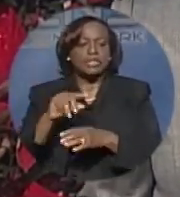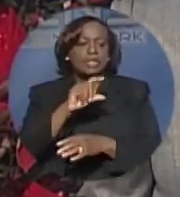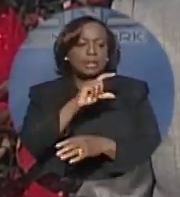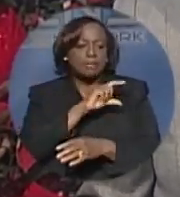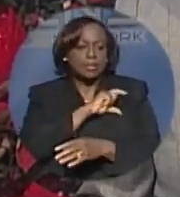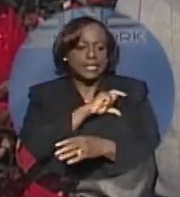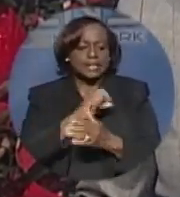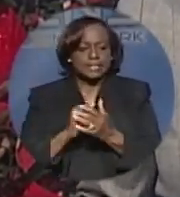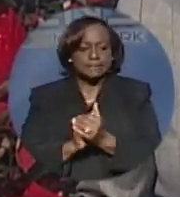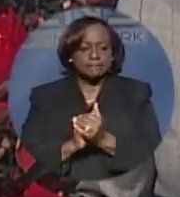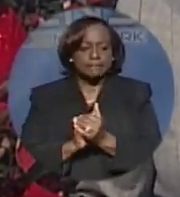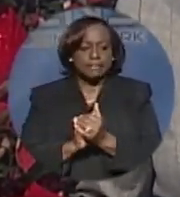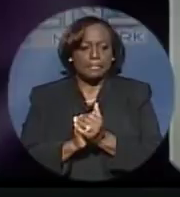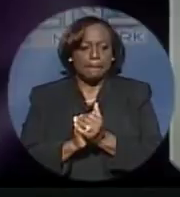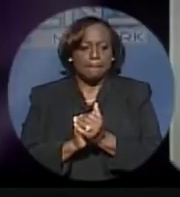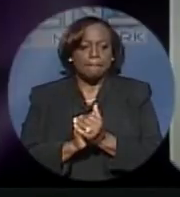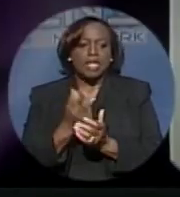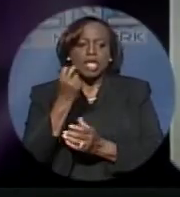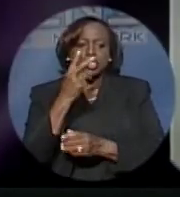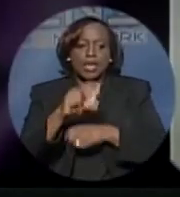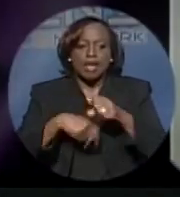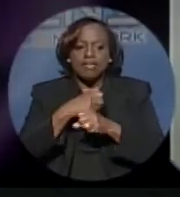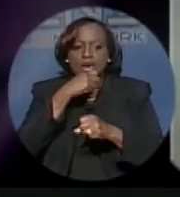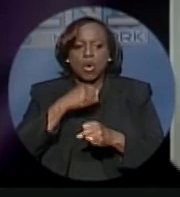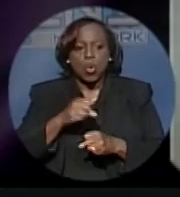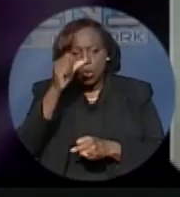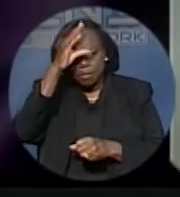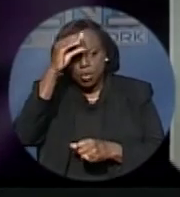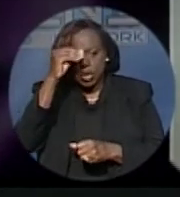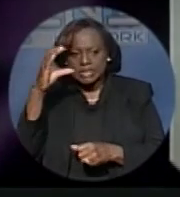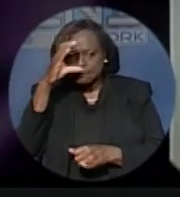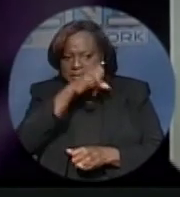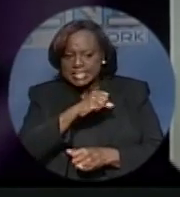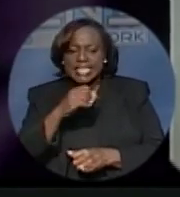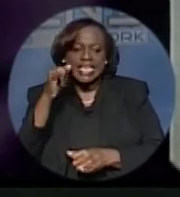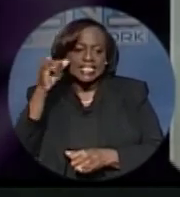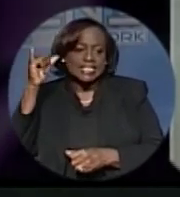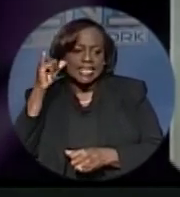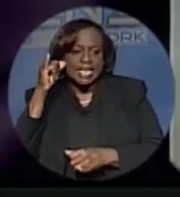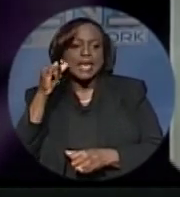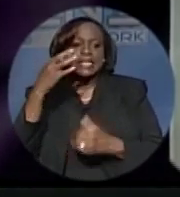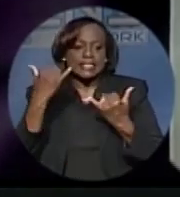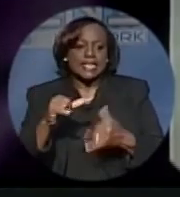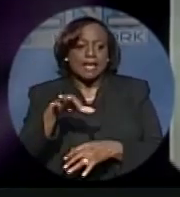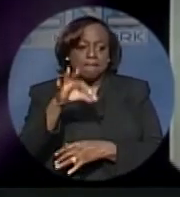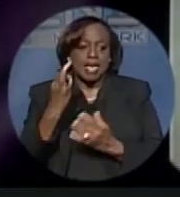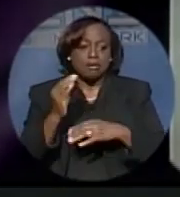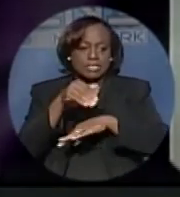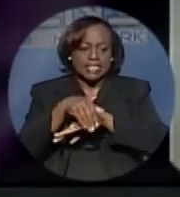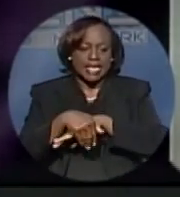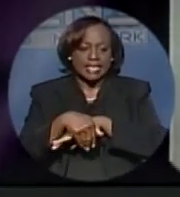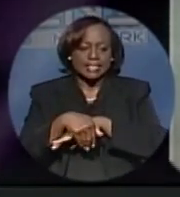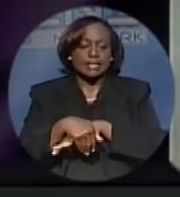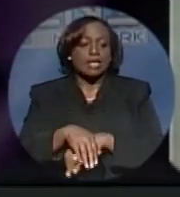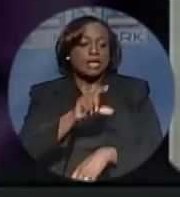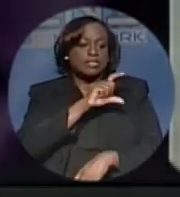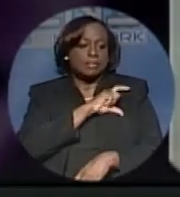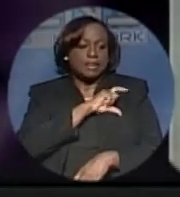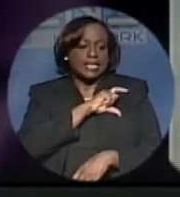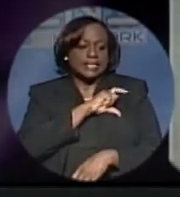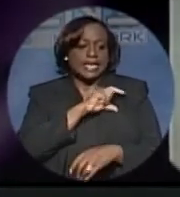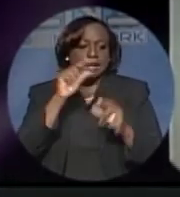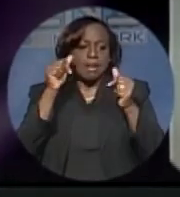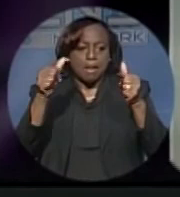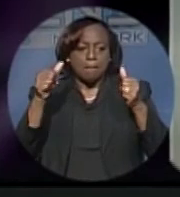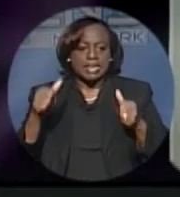ammunition. A 12-year-old boy reported missing yesterday is accounted for tonight. Police issued a bulletin for Brandon Nemore Jr.